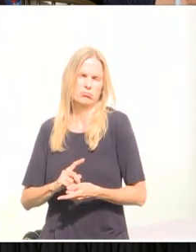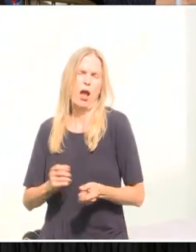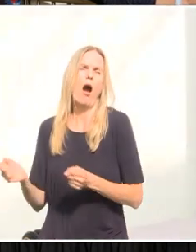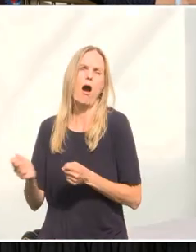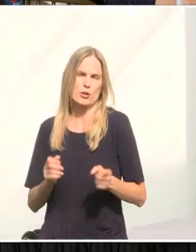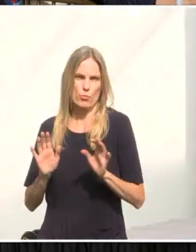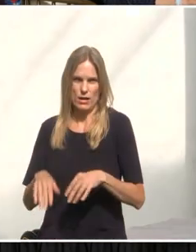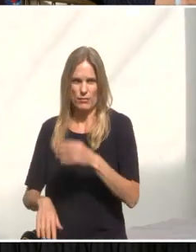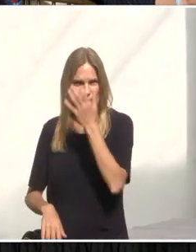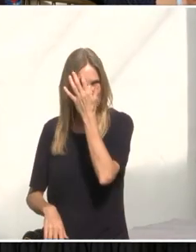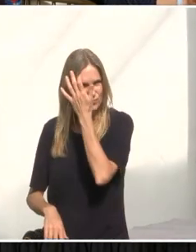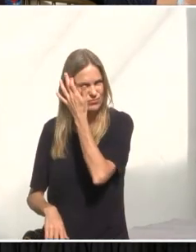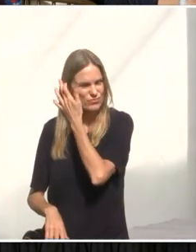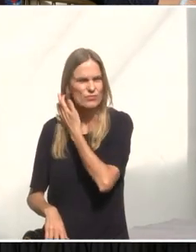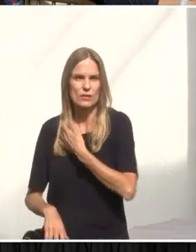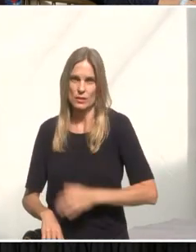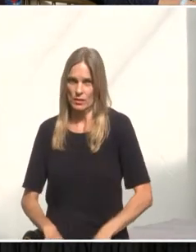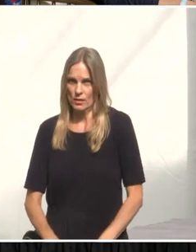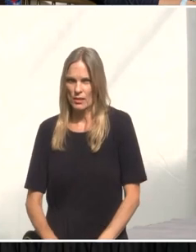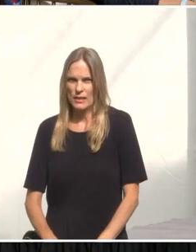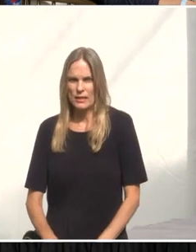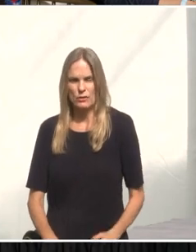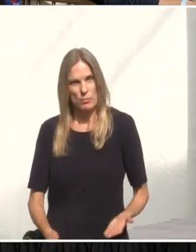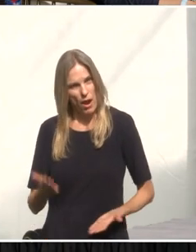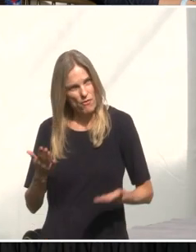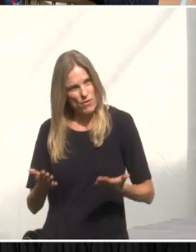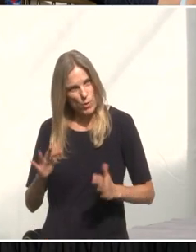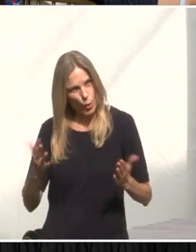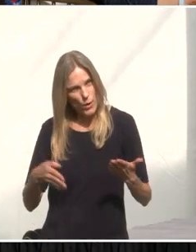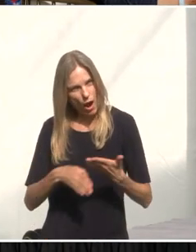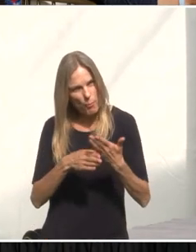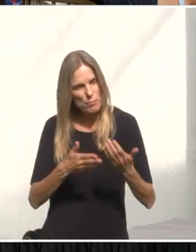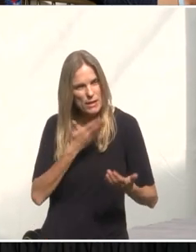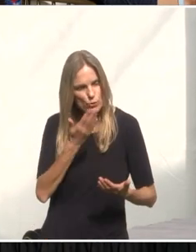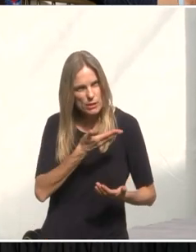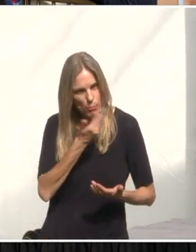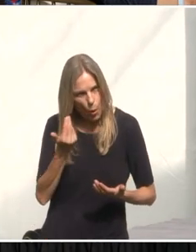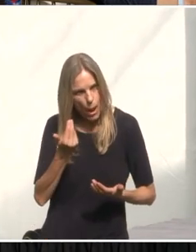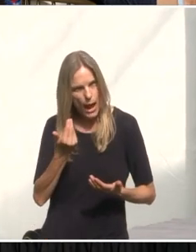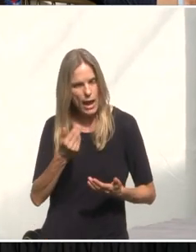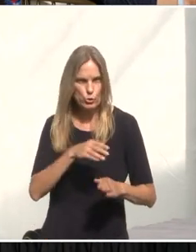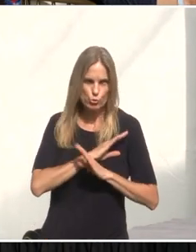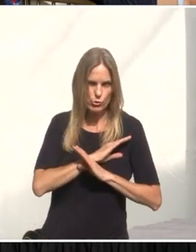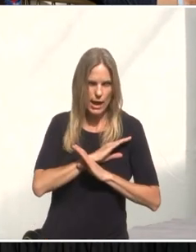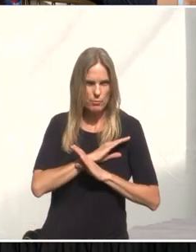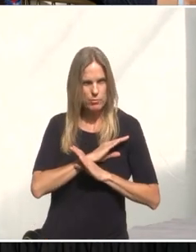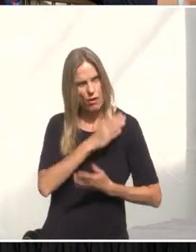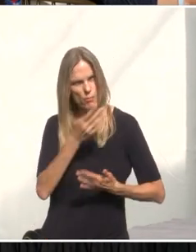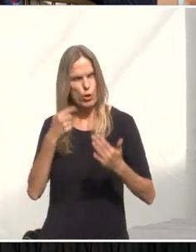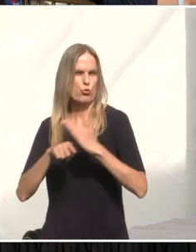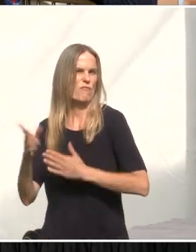in the middle, I suppose. That maybe we can just die if we don't ask for help, but maybe just we'll come up with that. Yeah, we can